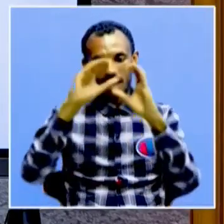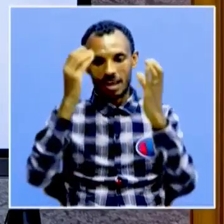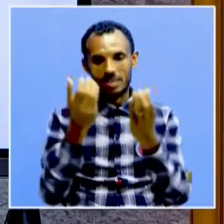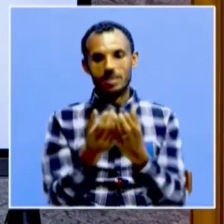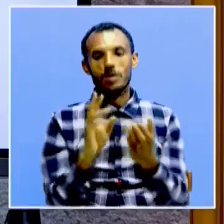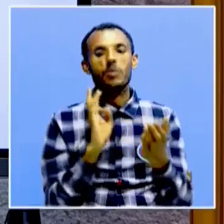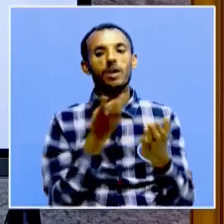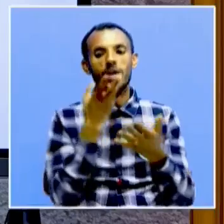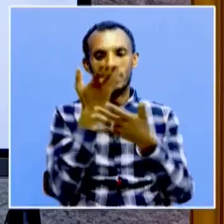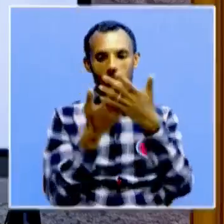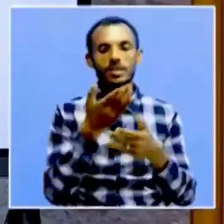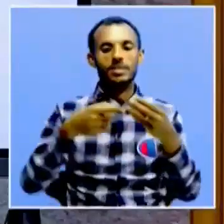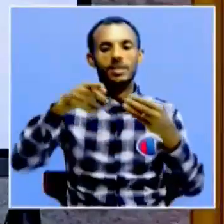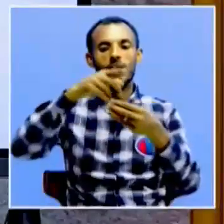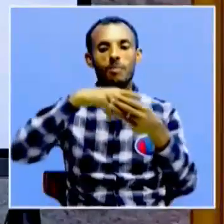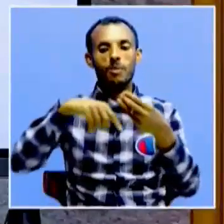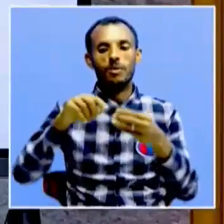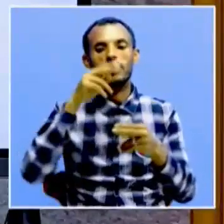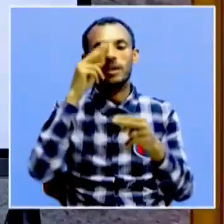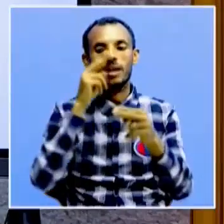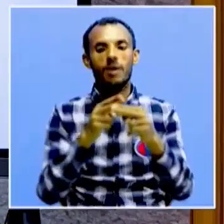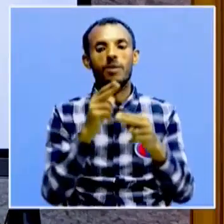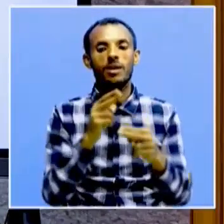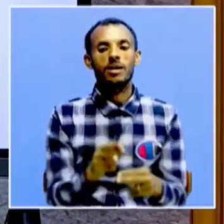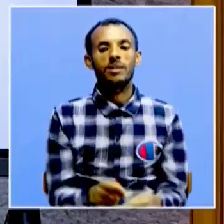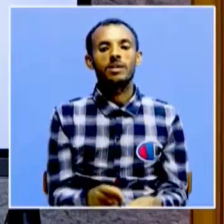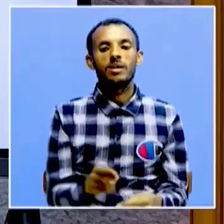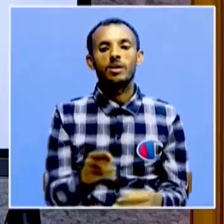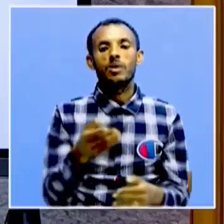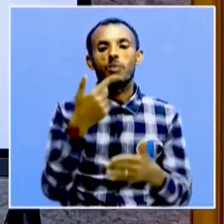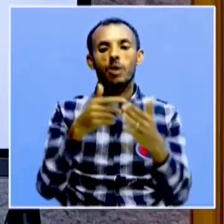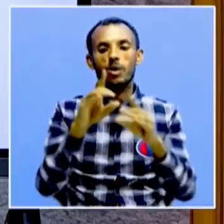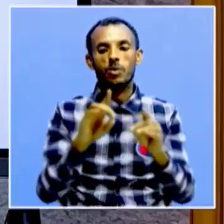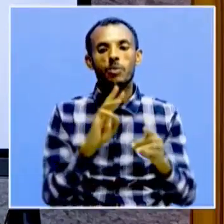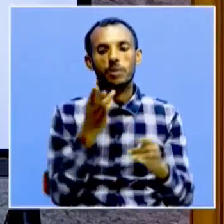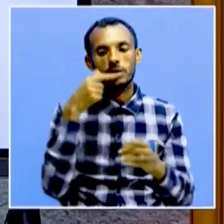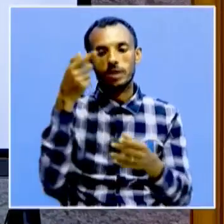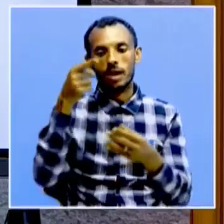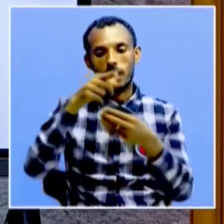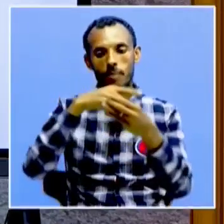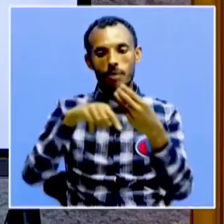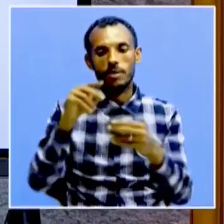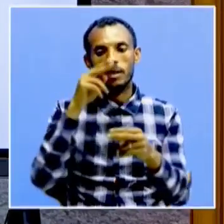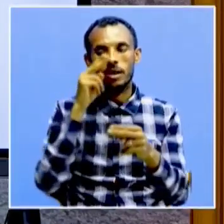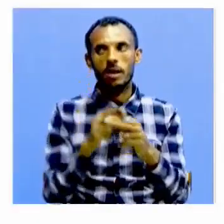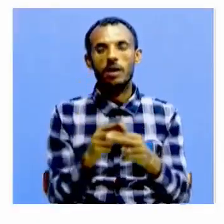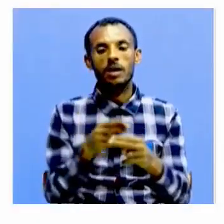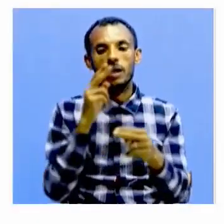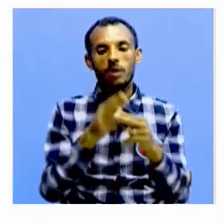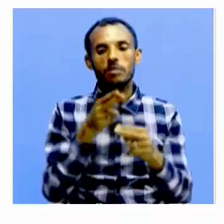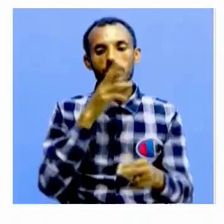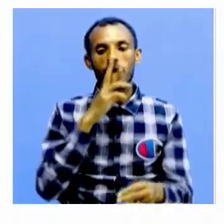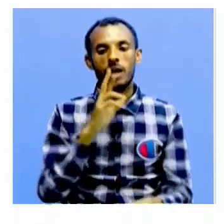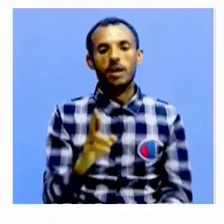we discussed about nouns, right? What do we say about nouns? Nouns are